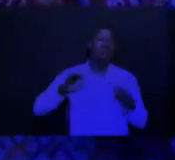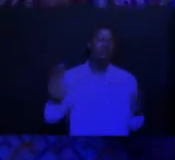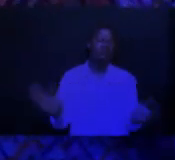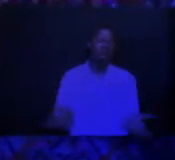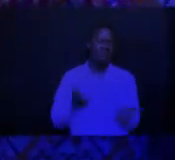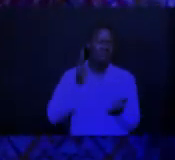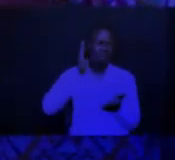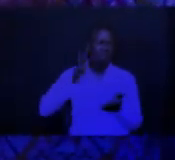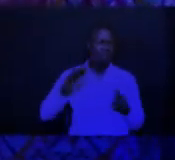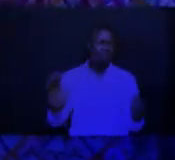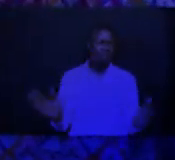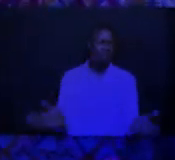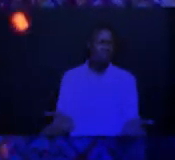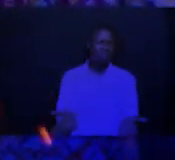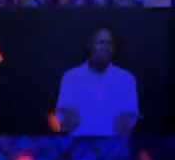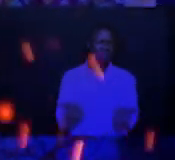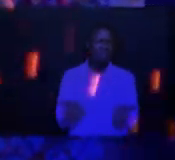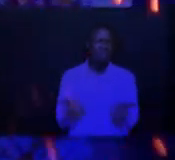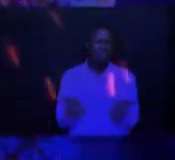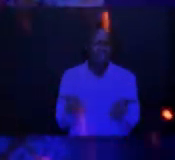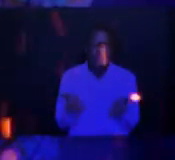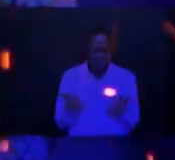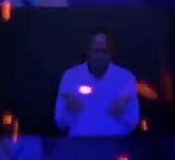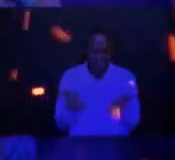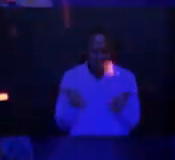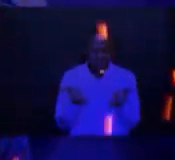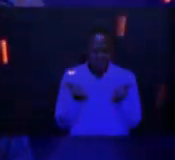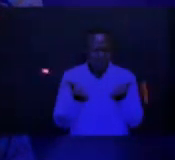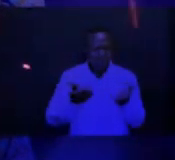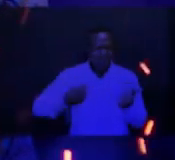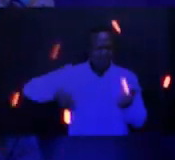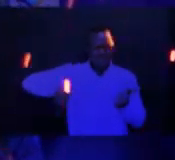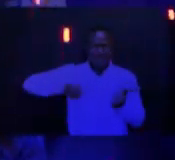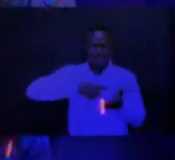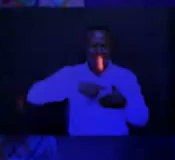Yebemasu, yebemasu,